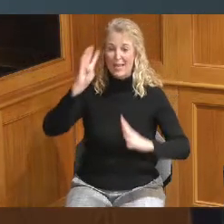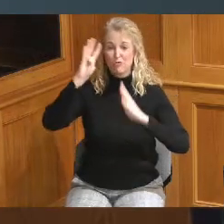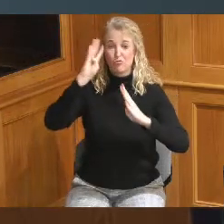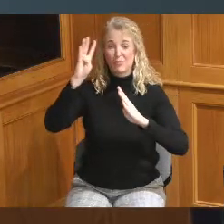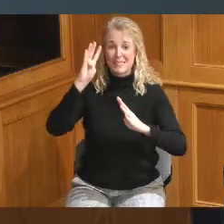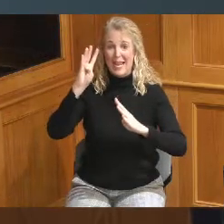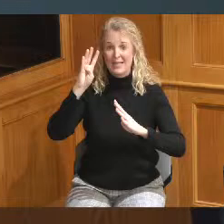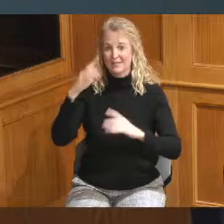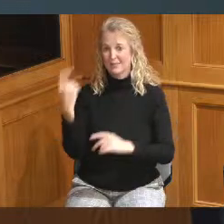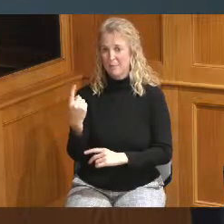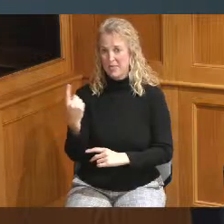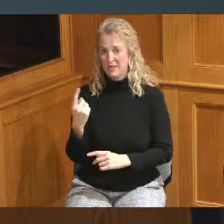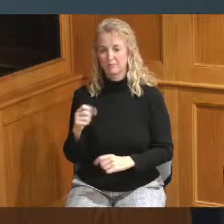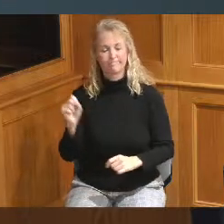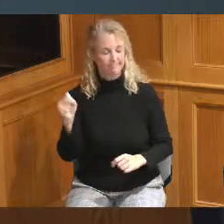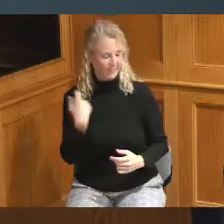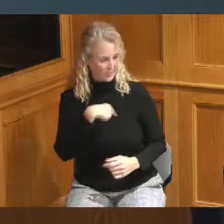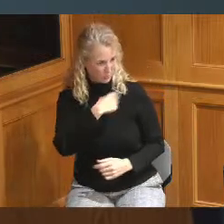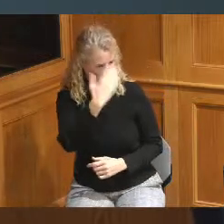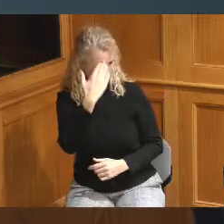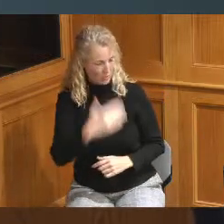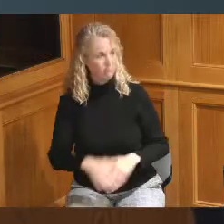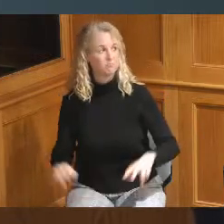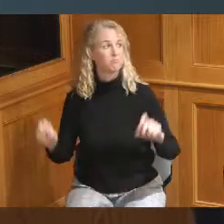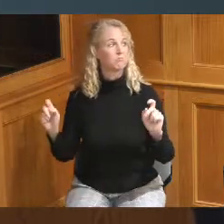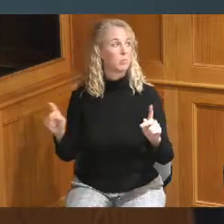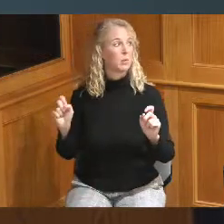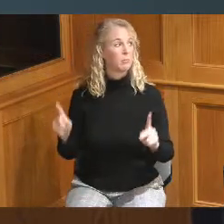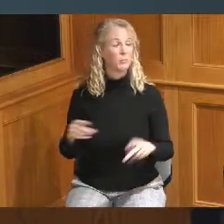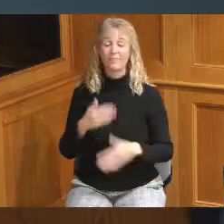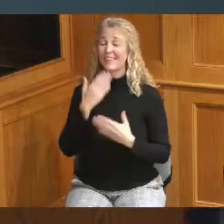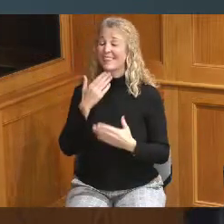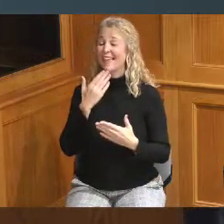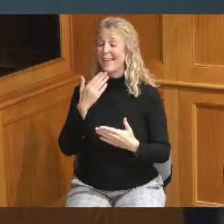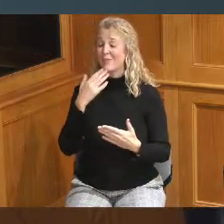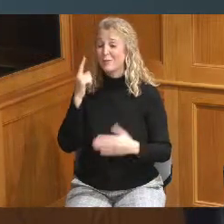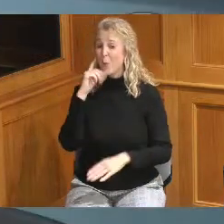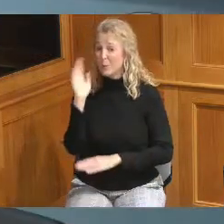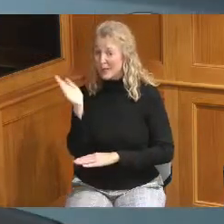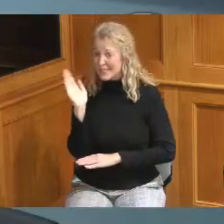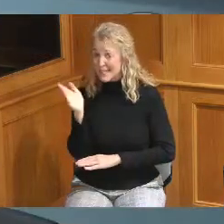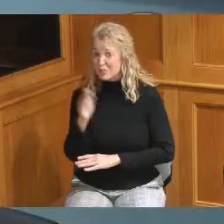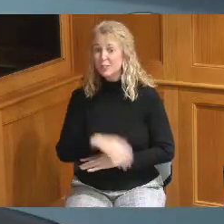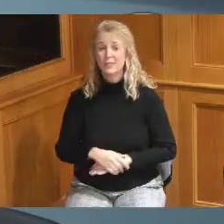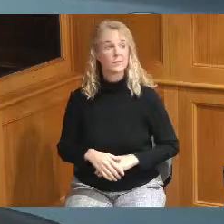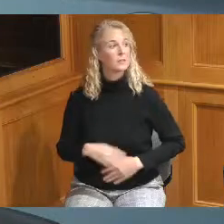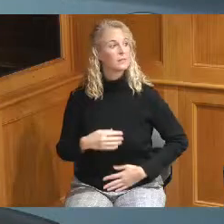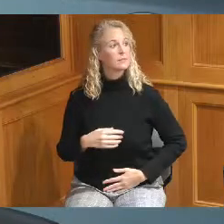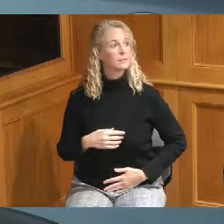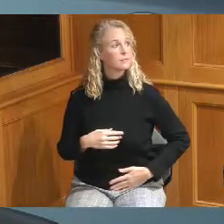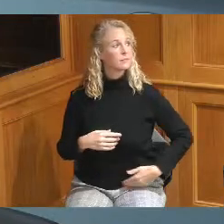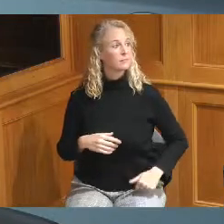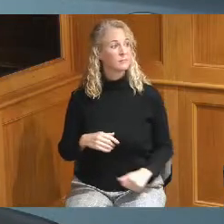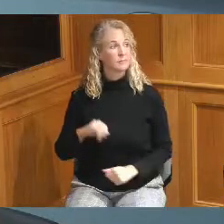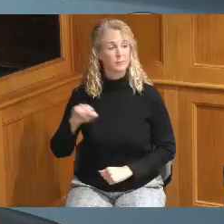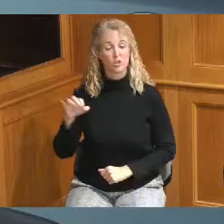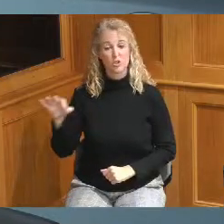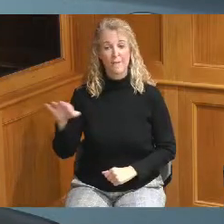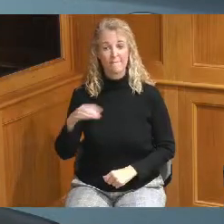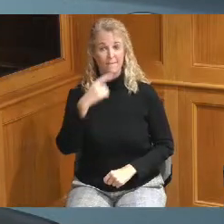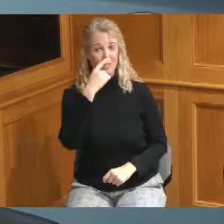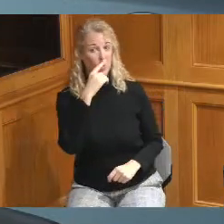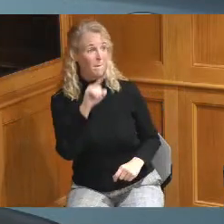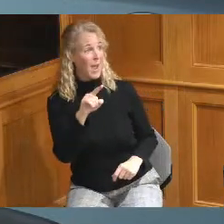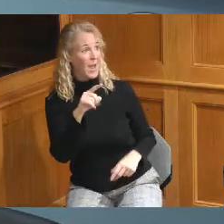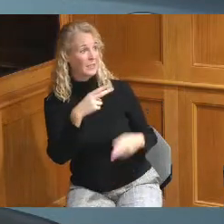with AI. Okay. Okay. Thank you very much. Mr. Aludo, you have something?